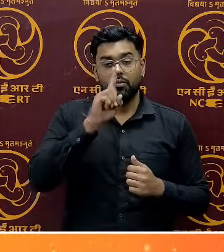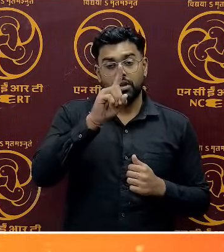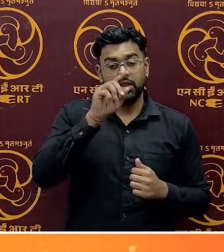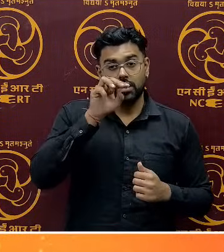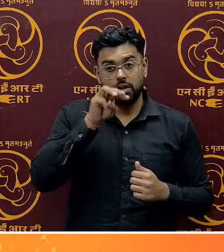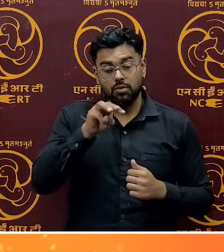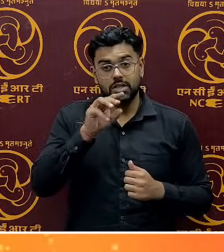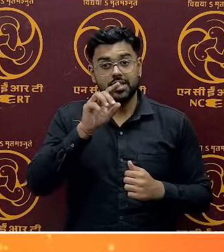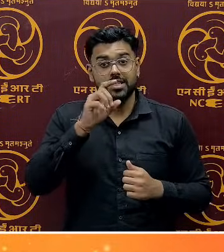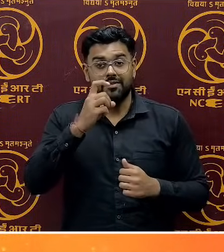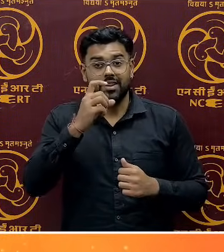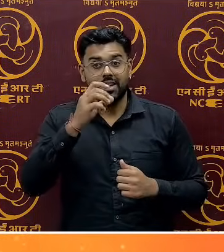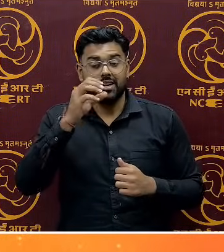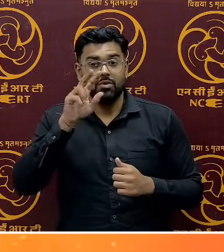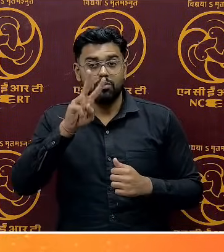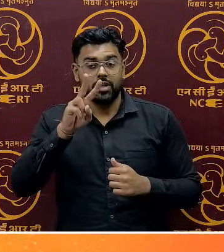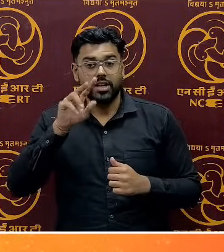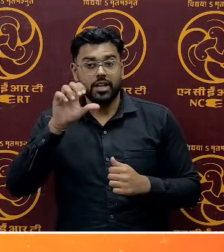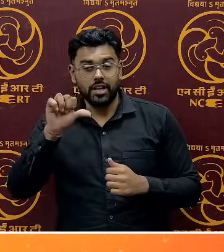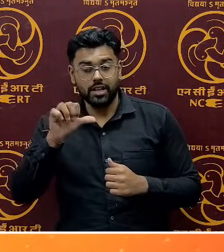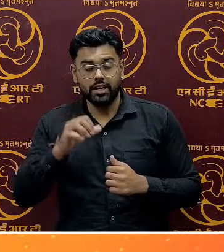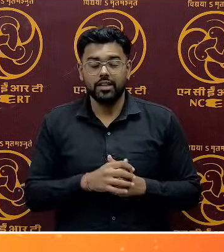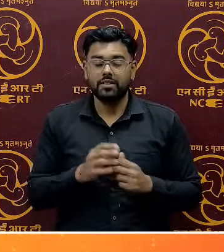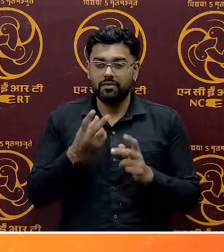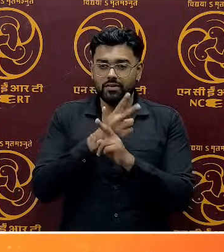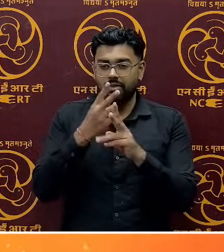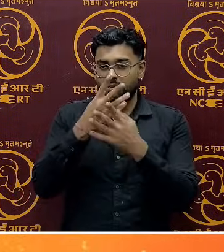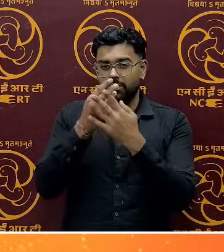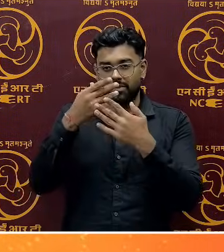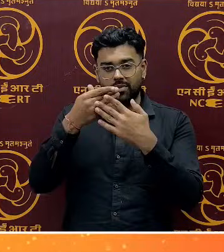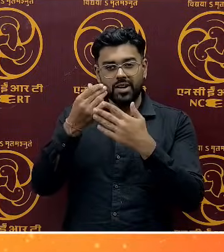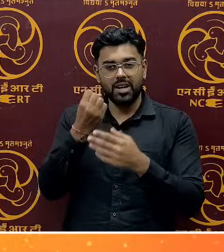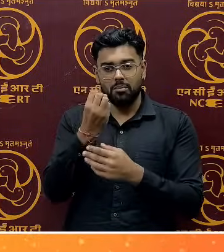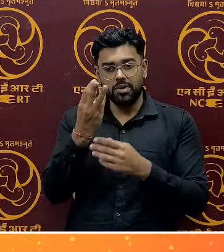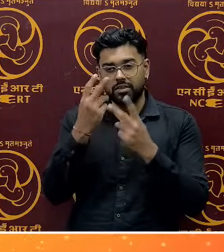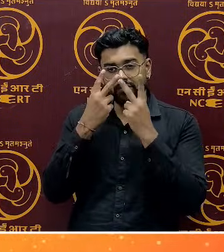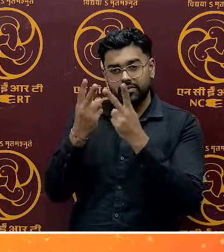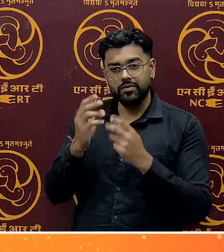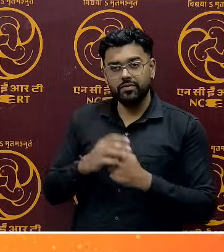1728, 729, 1024,